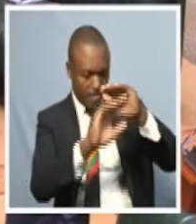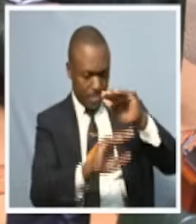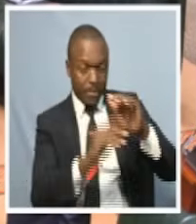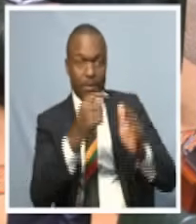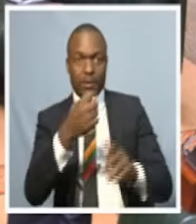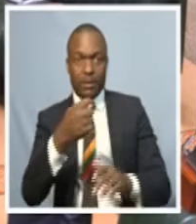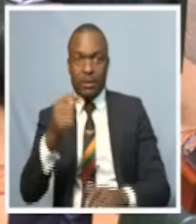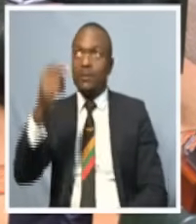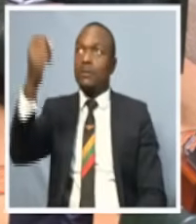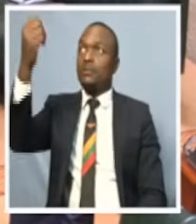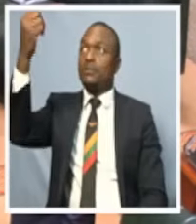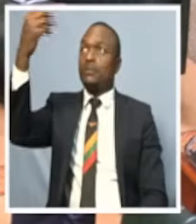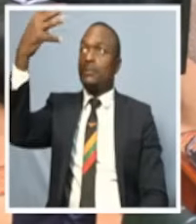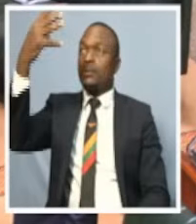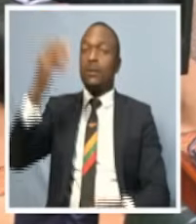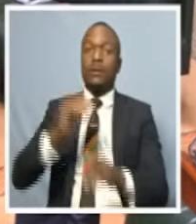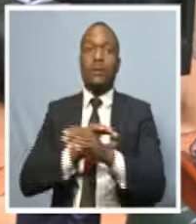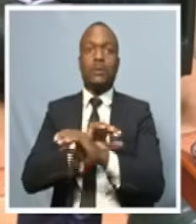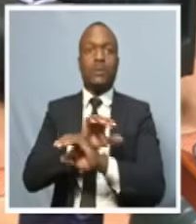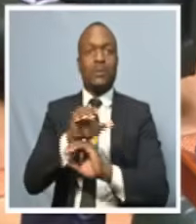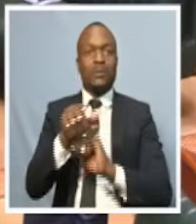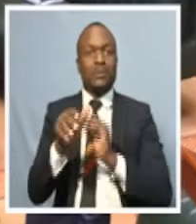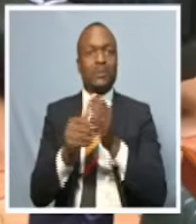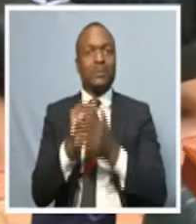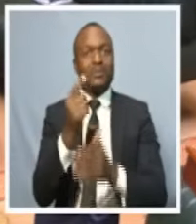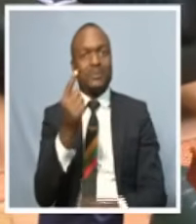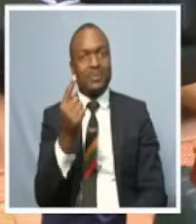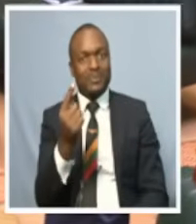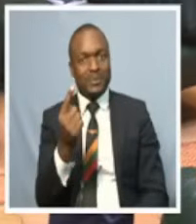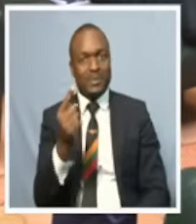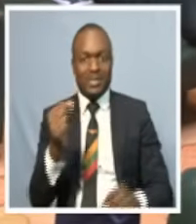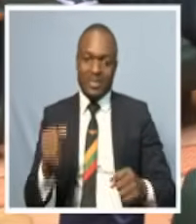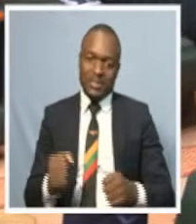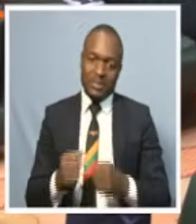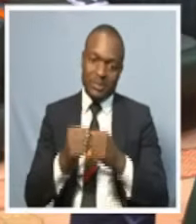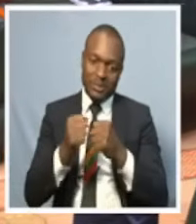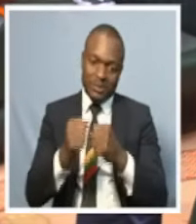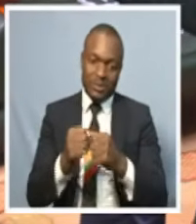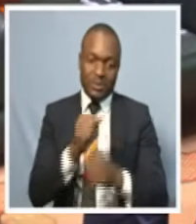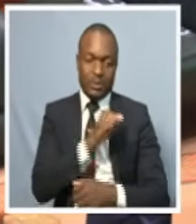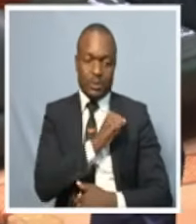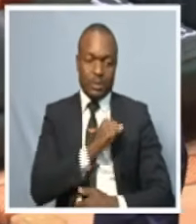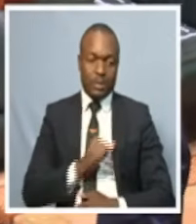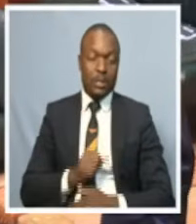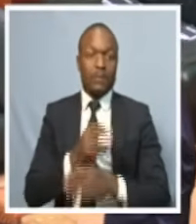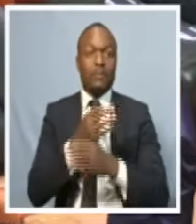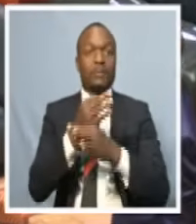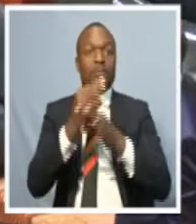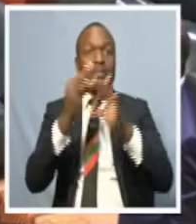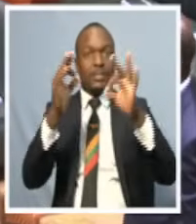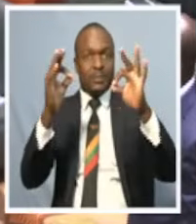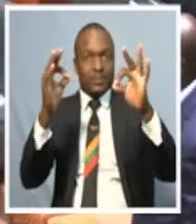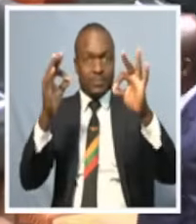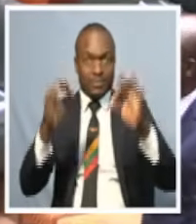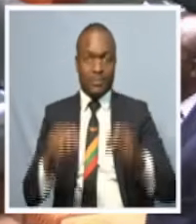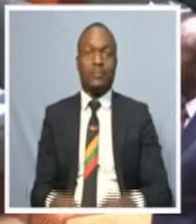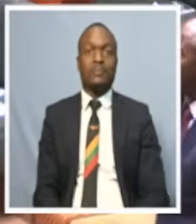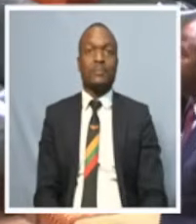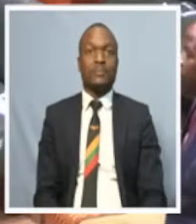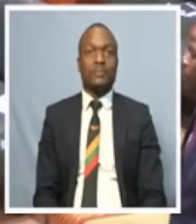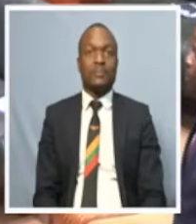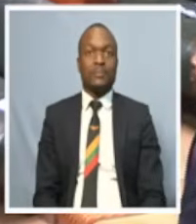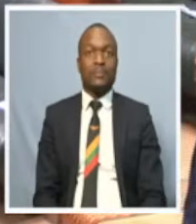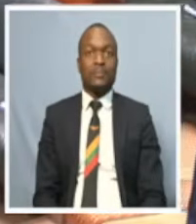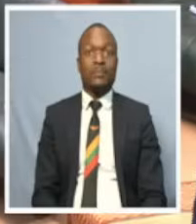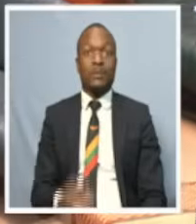brothers under the sun. Oh, one, strong and